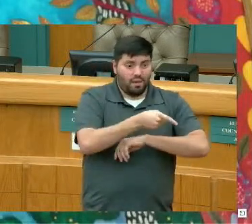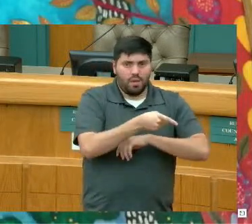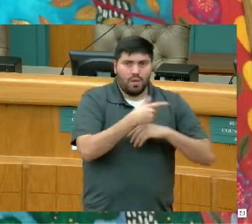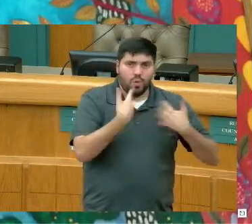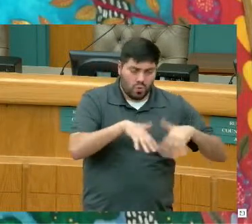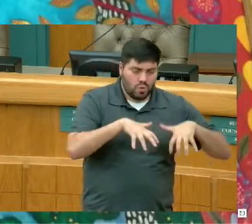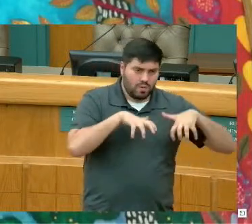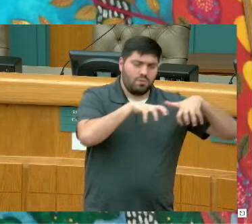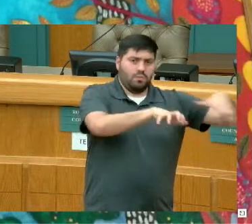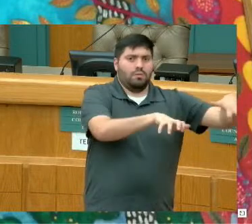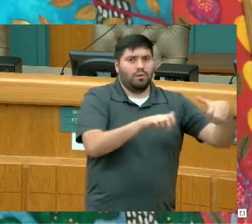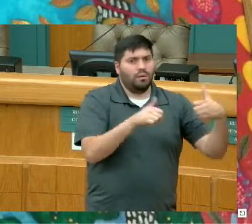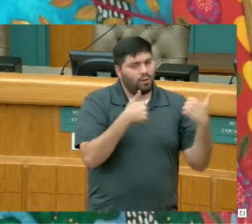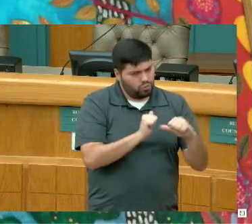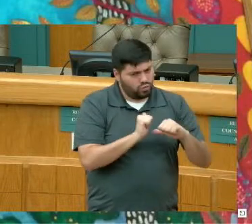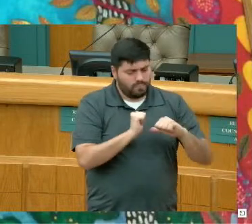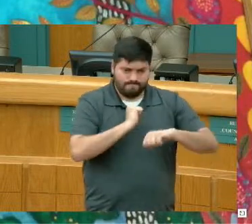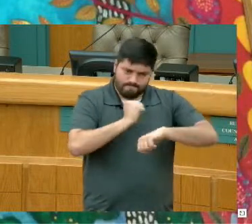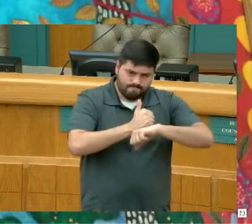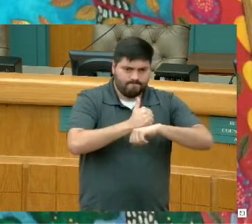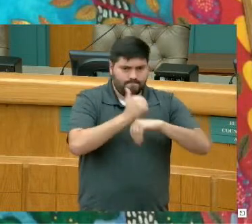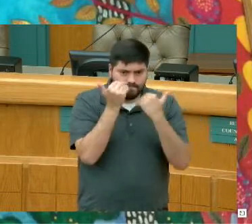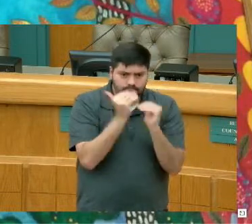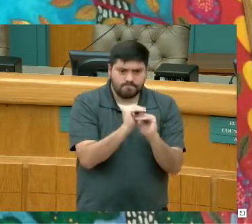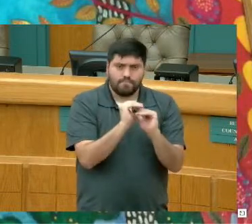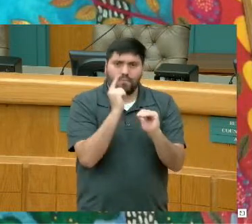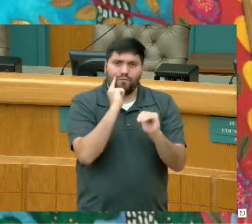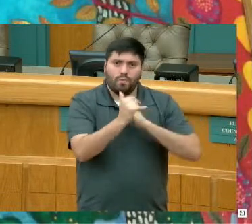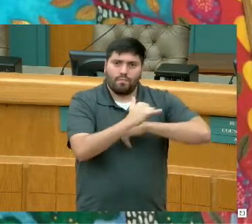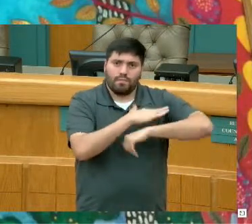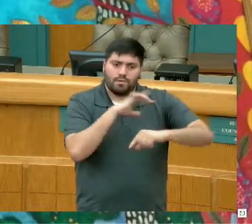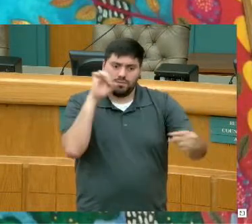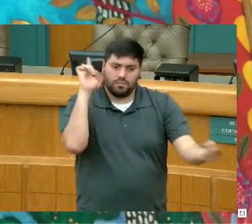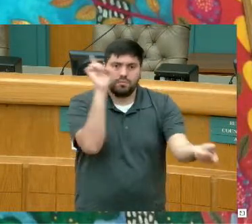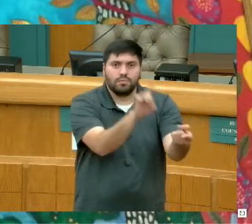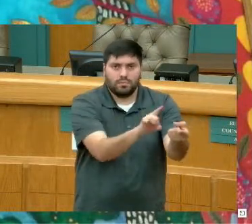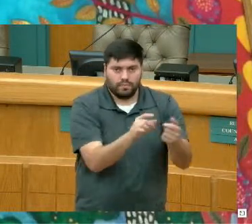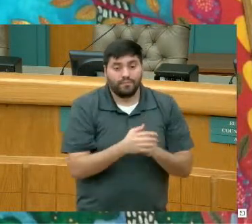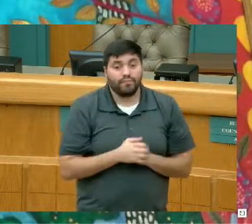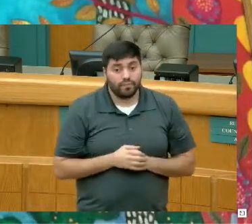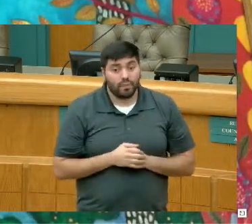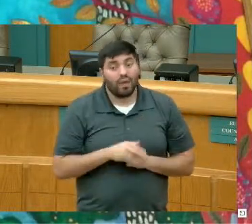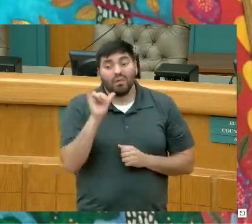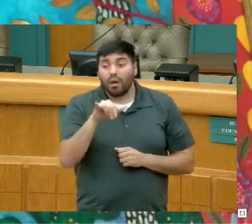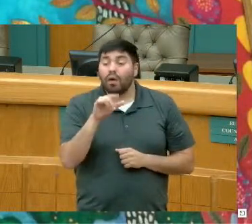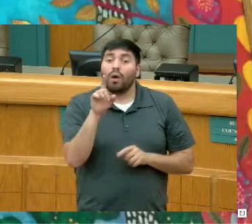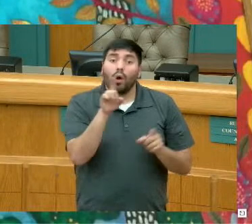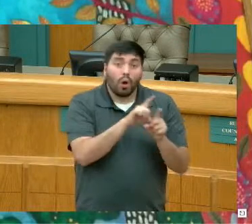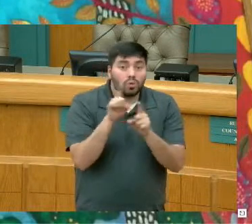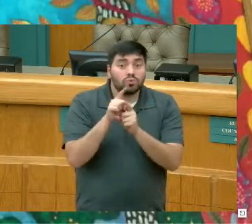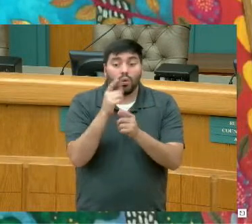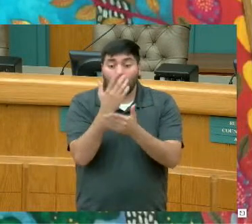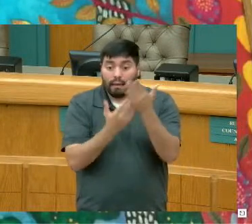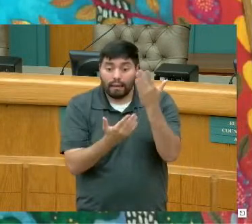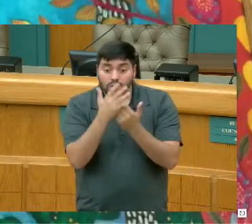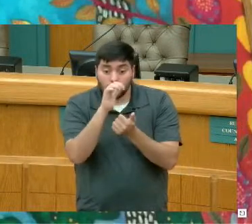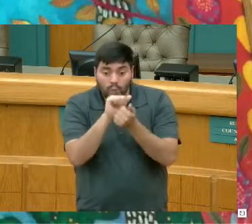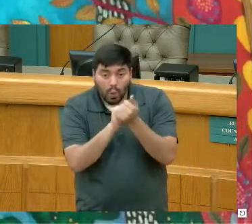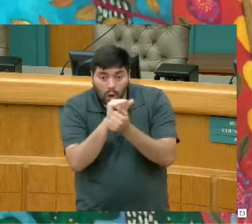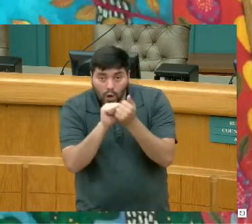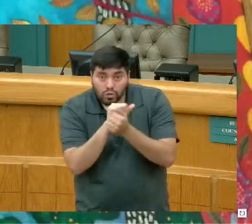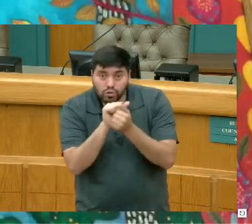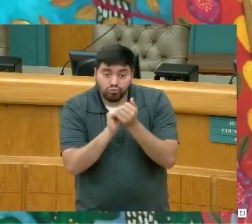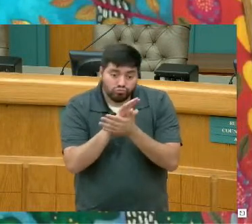of the virus. And the individual actions of those that do all of those good things, like washing hands and wearing